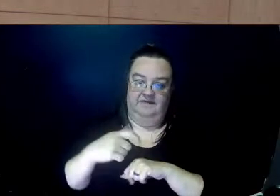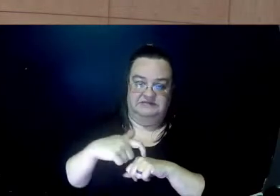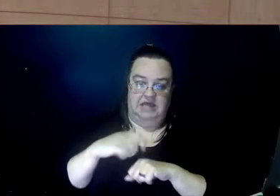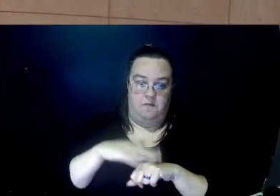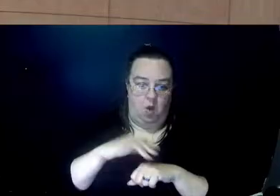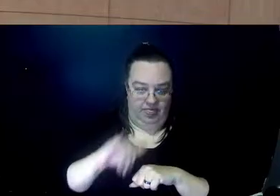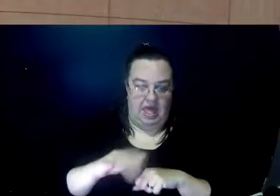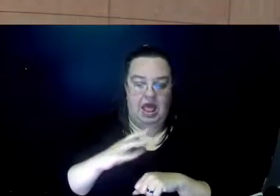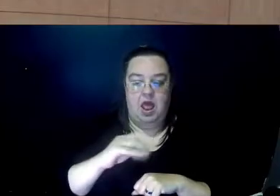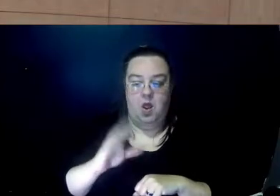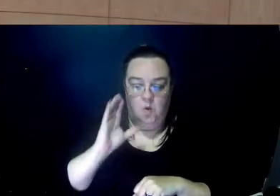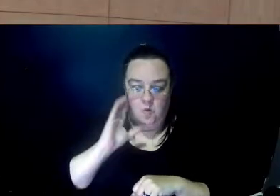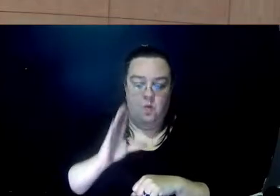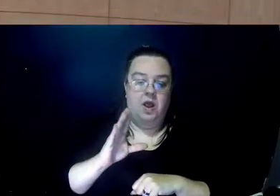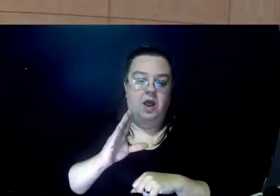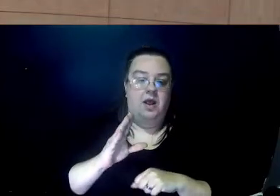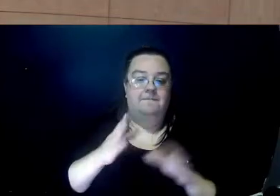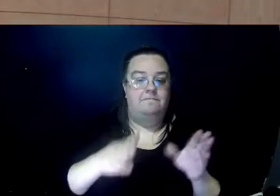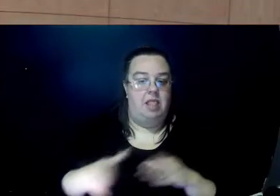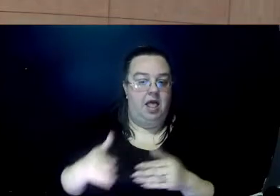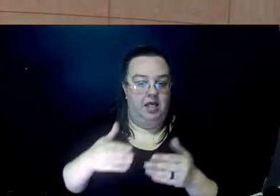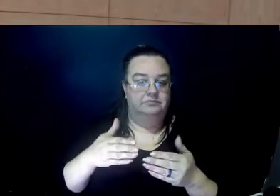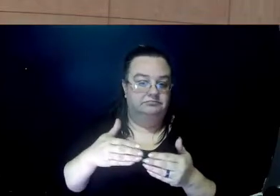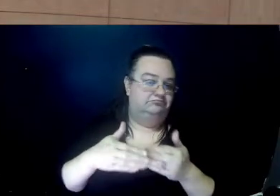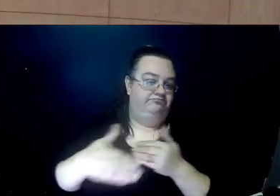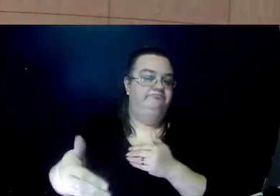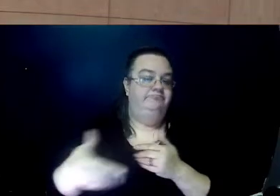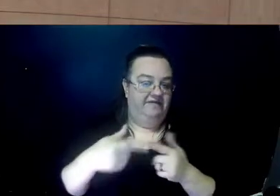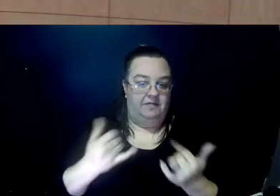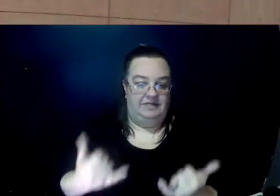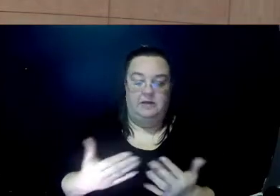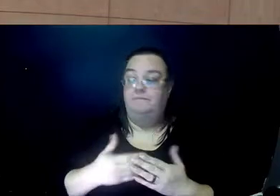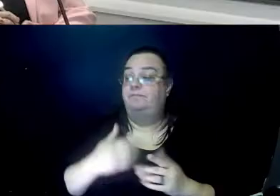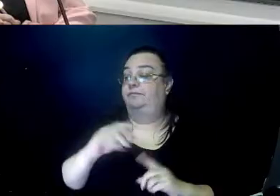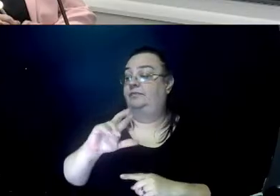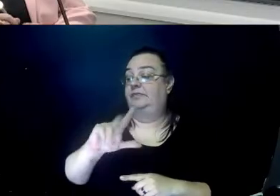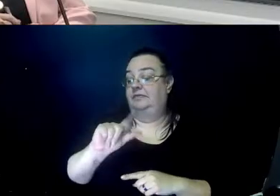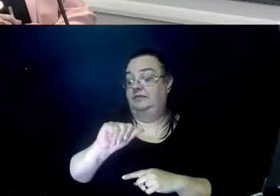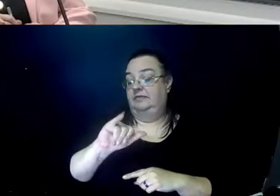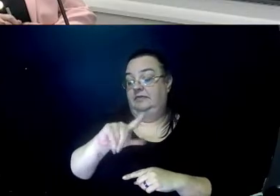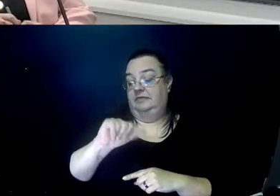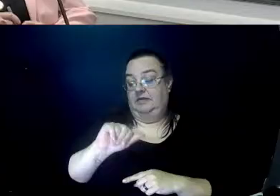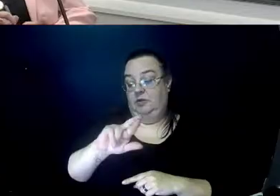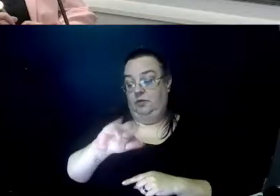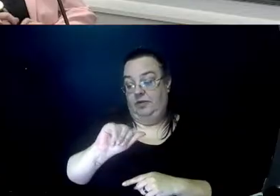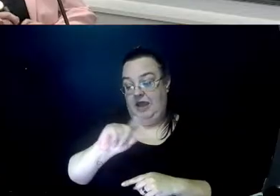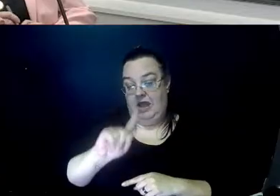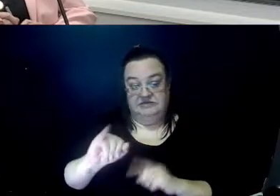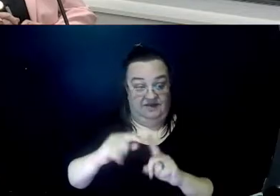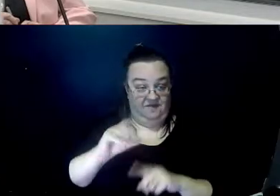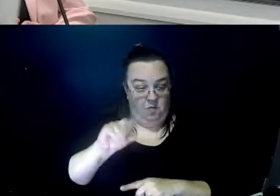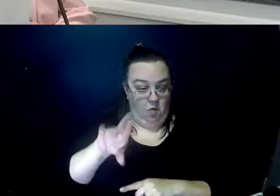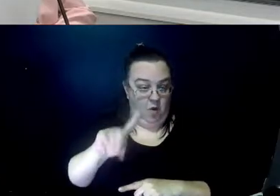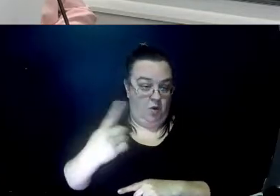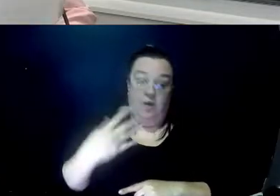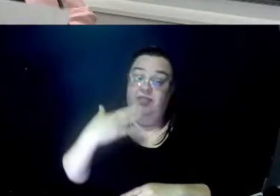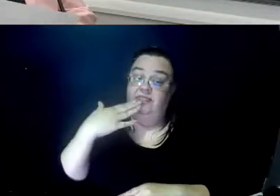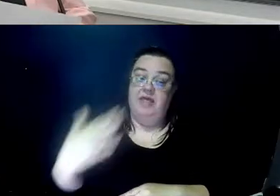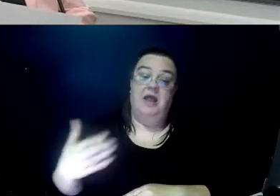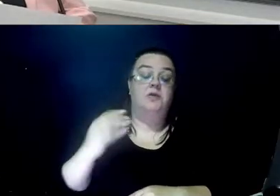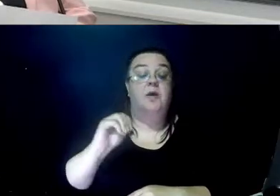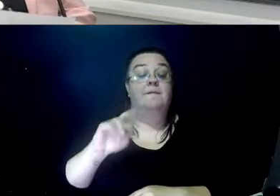and we will plot a path forward. Go ahead. Thank you. Leila Riazzi, Ward 1. So